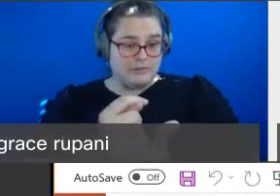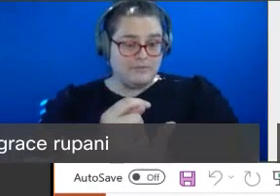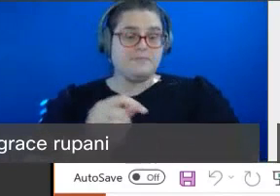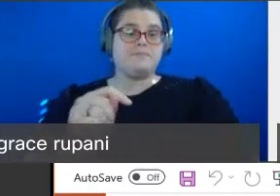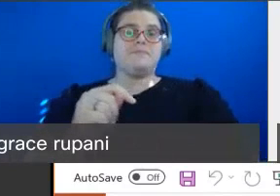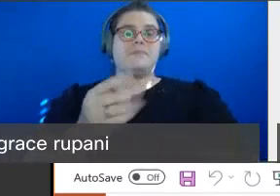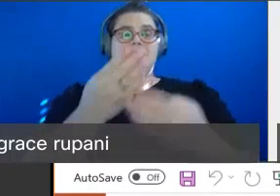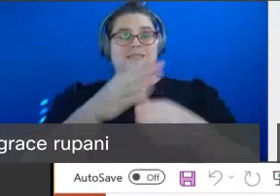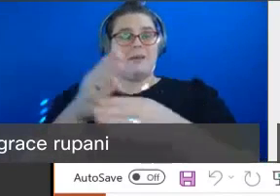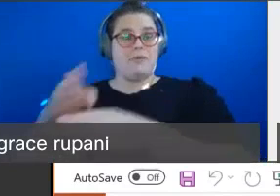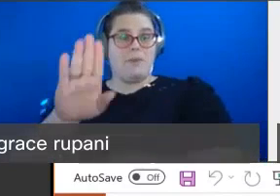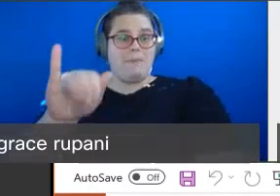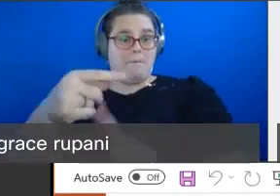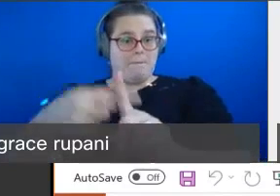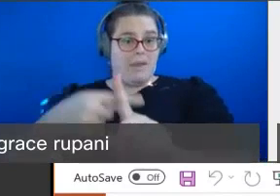as of